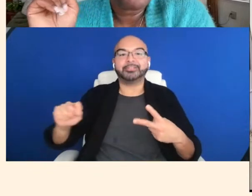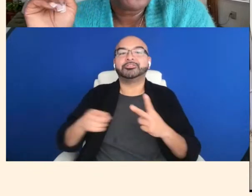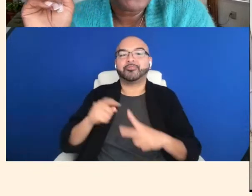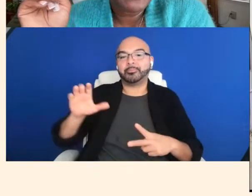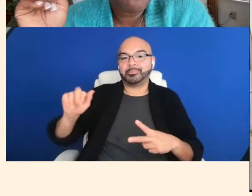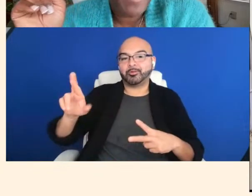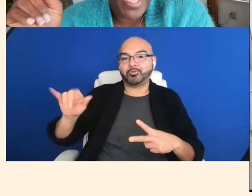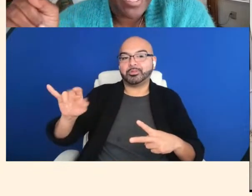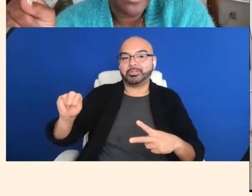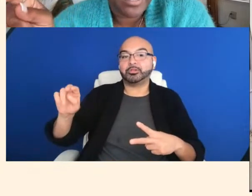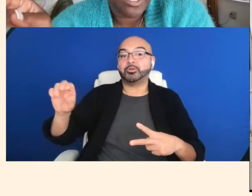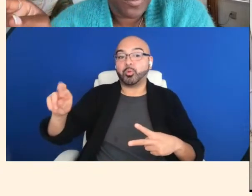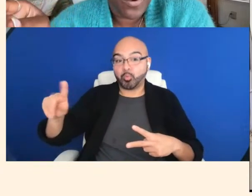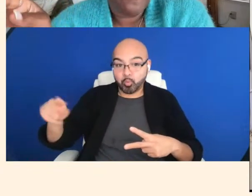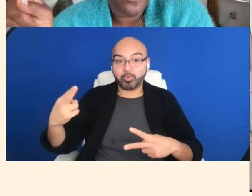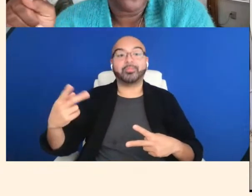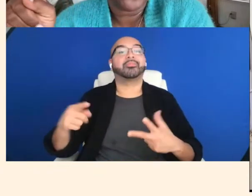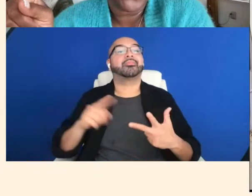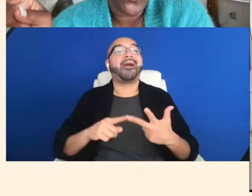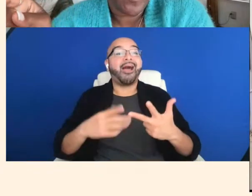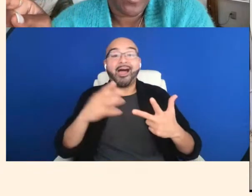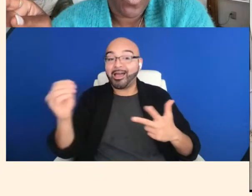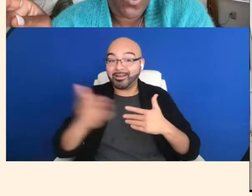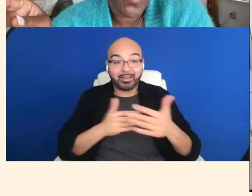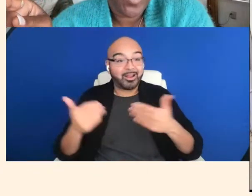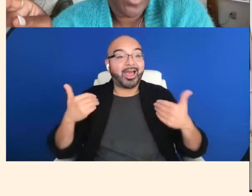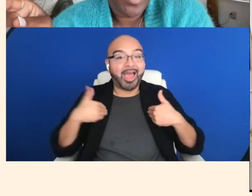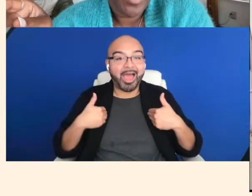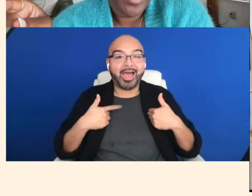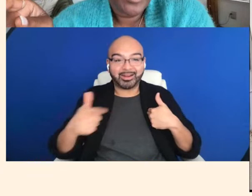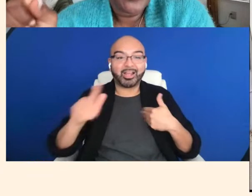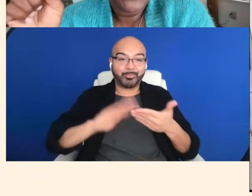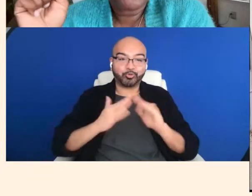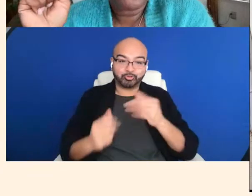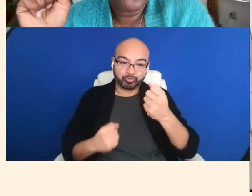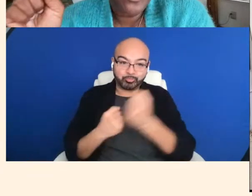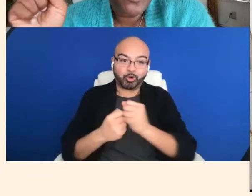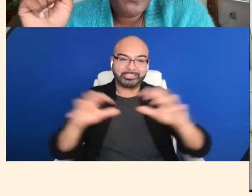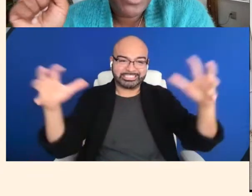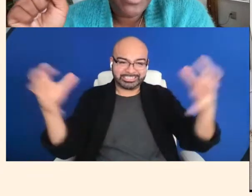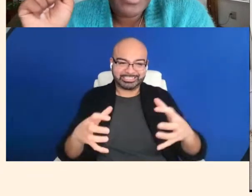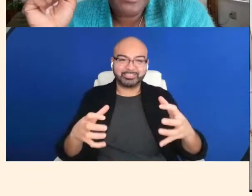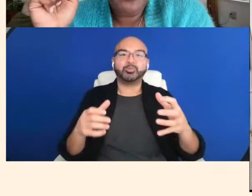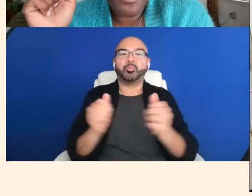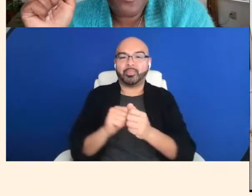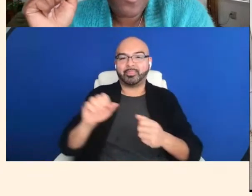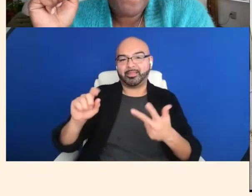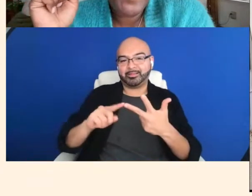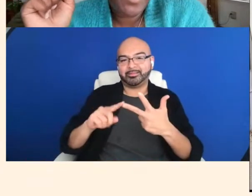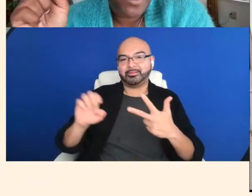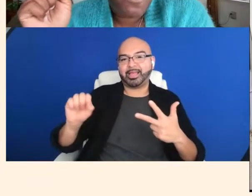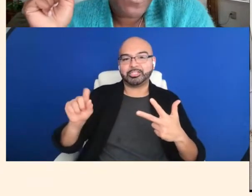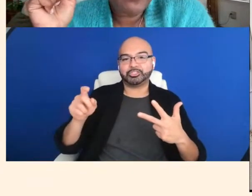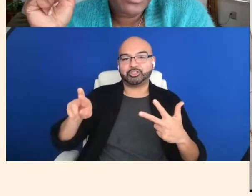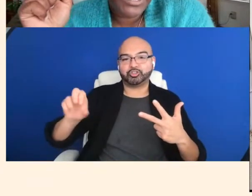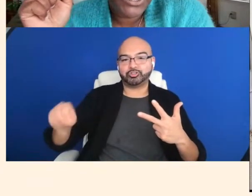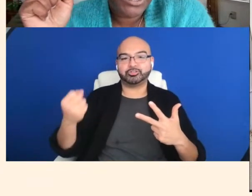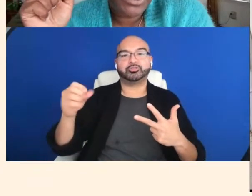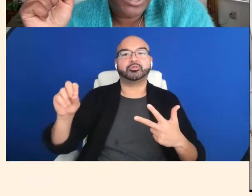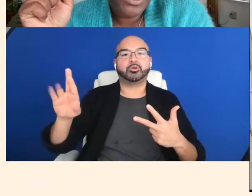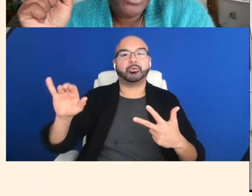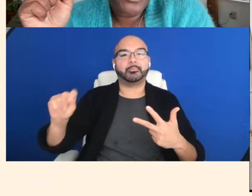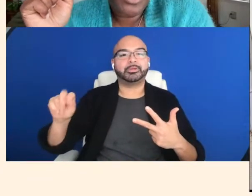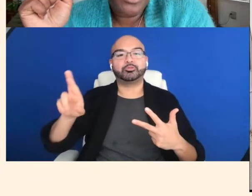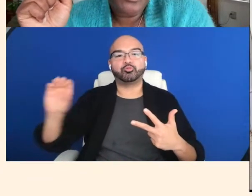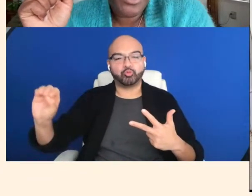critical community mass at this point for Esther's Orbit Room, it still needed another peer